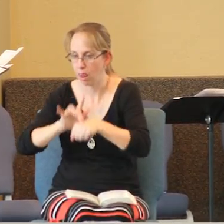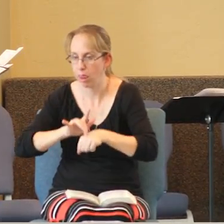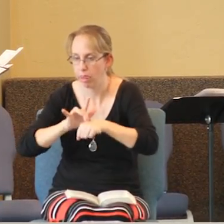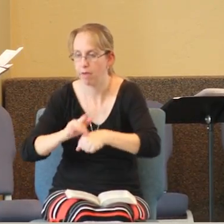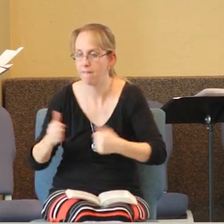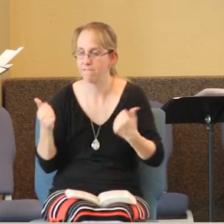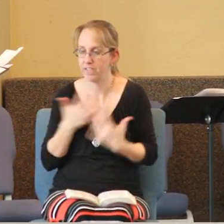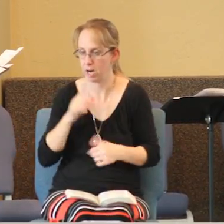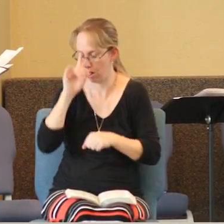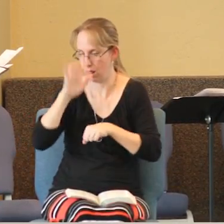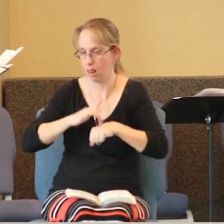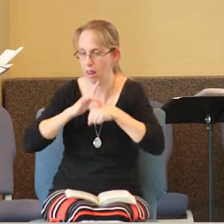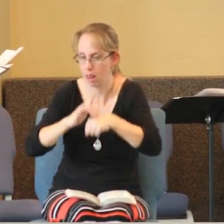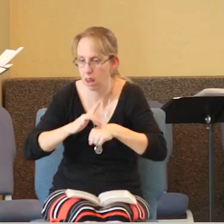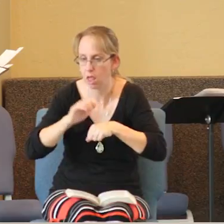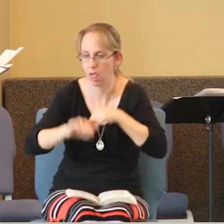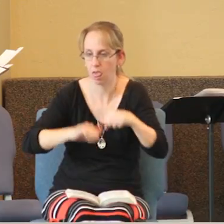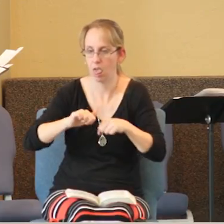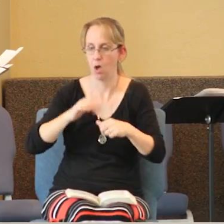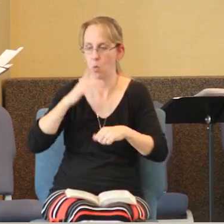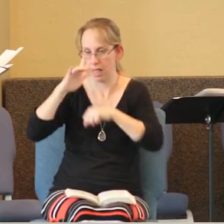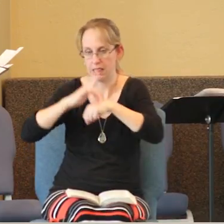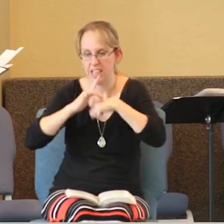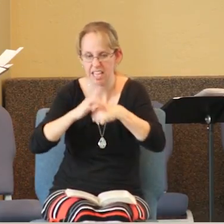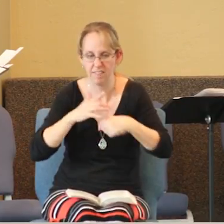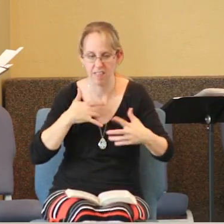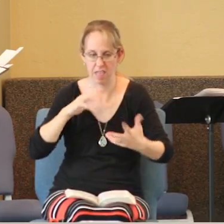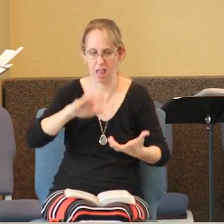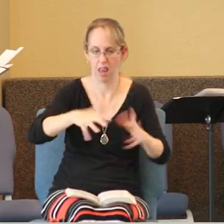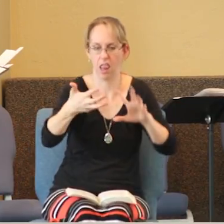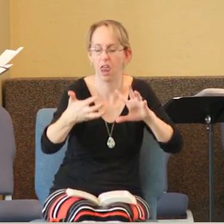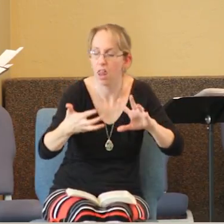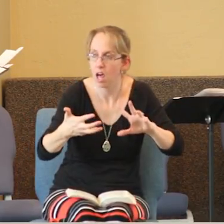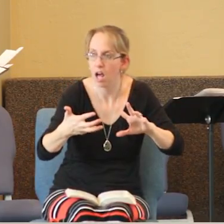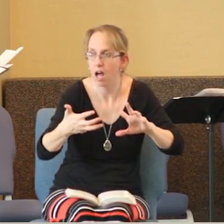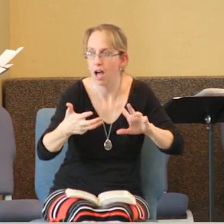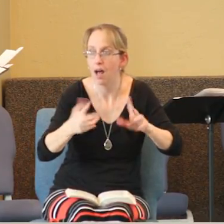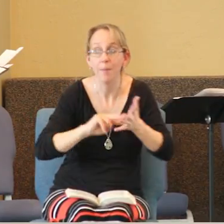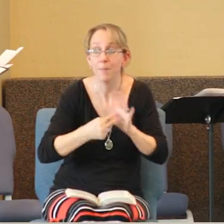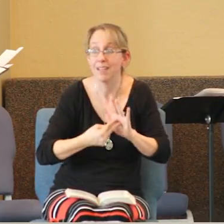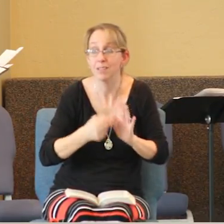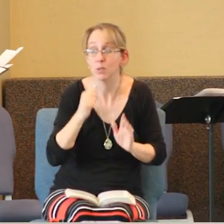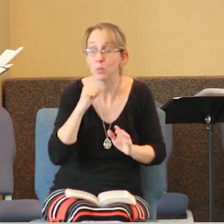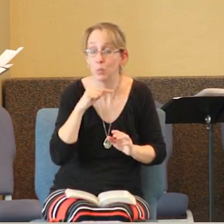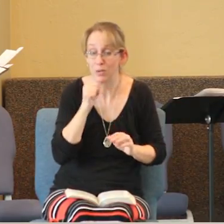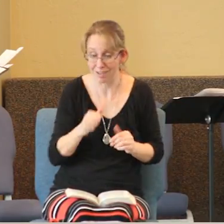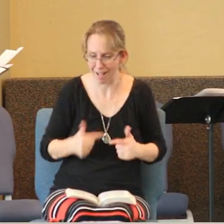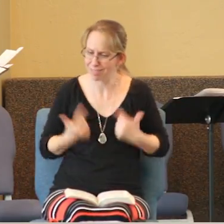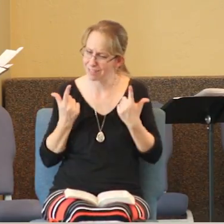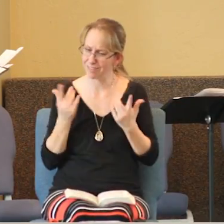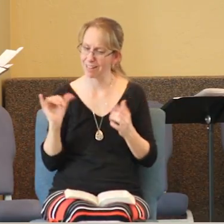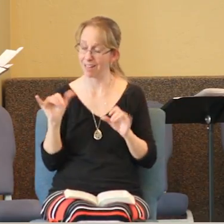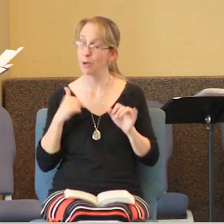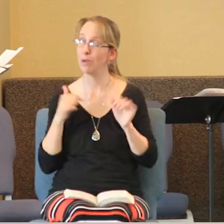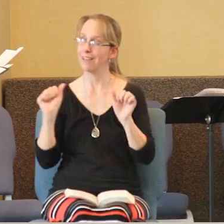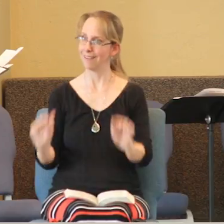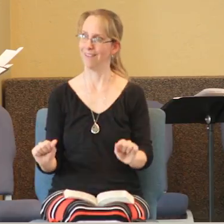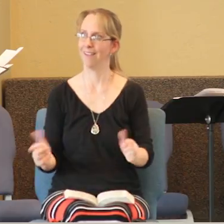we live in that discord, then we're not living like we can.